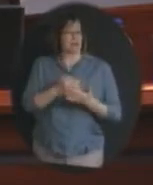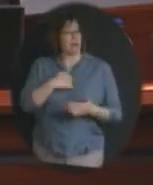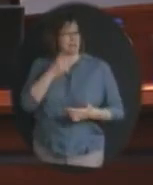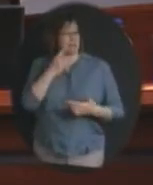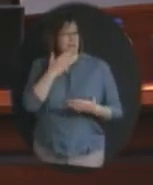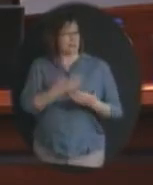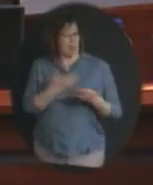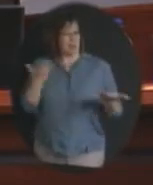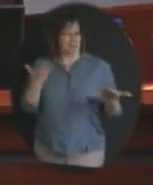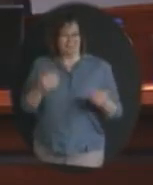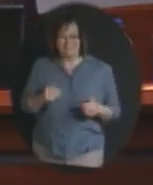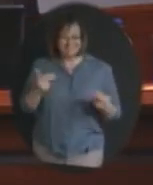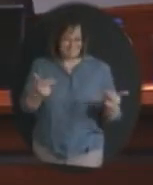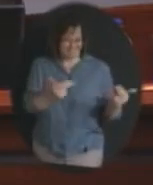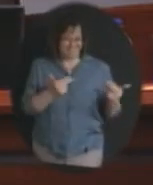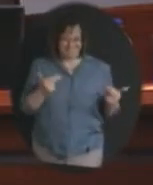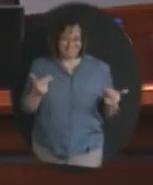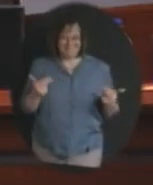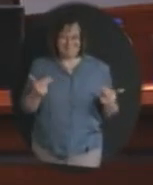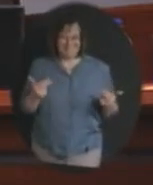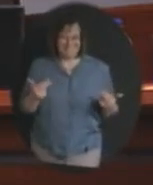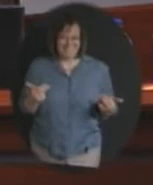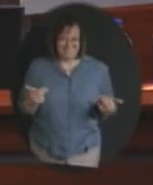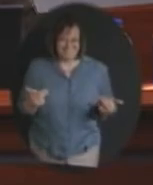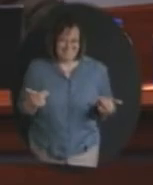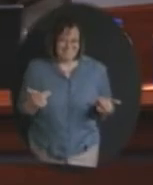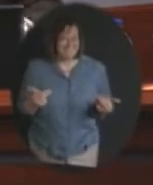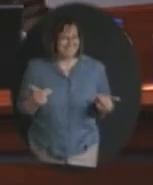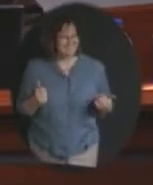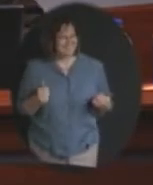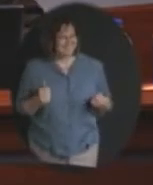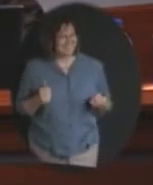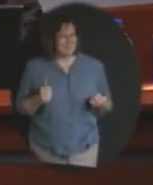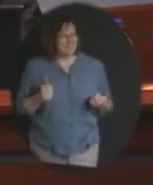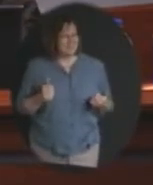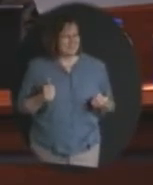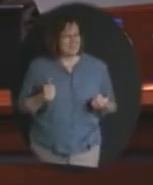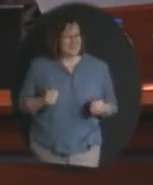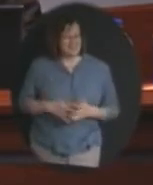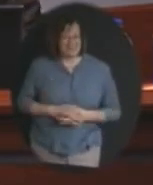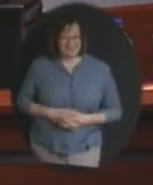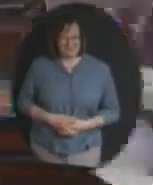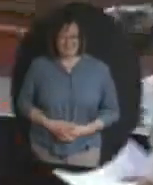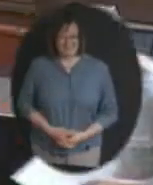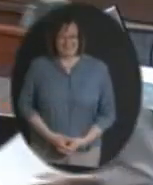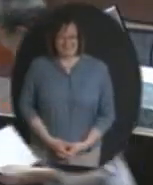Hopefully at least in 2 offices anyway, for sure. The updates, yeah.